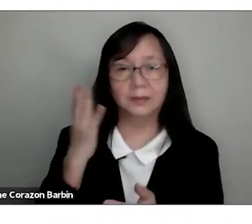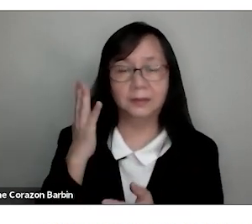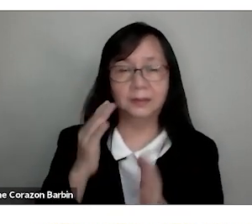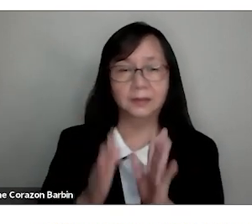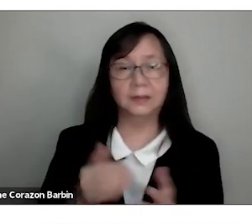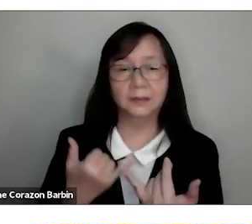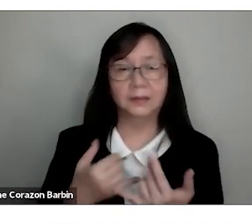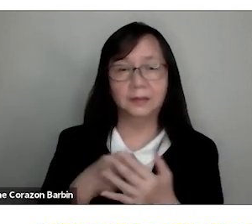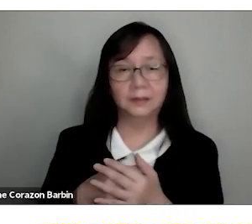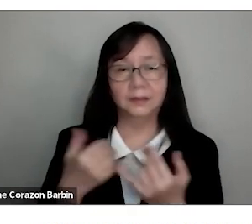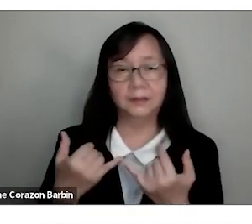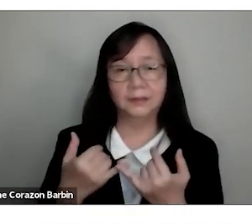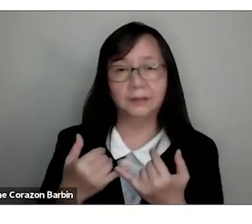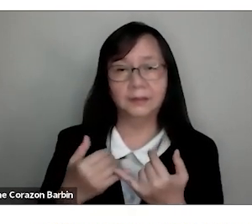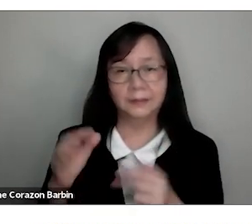child safeguardian today,